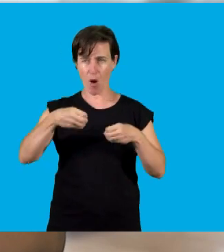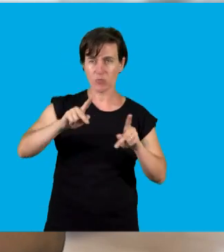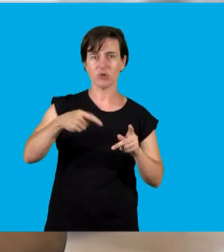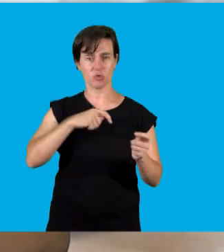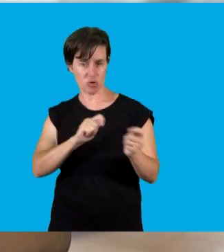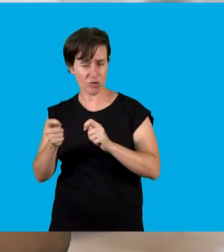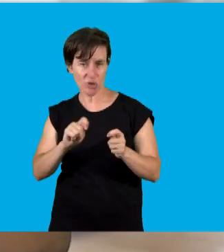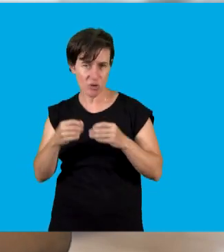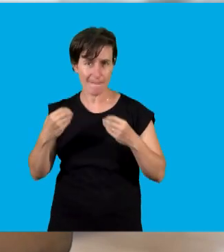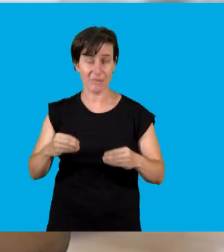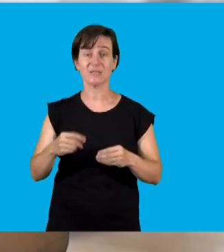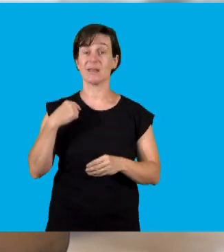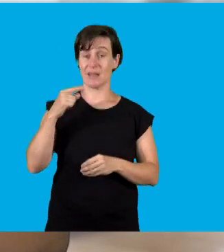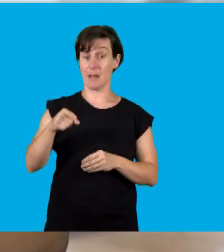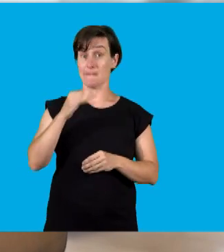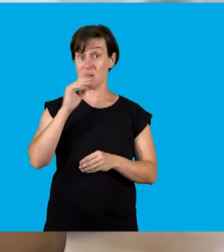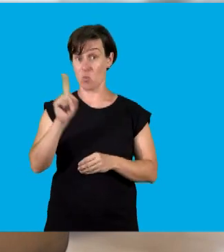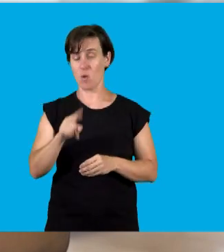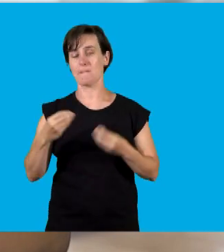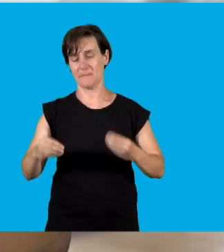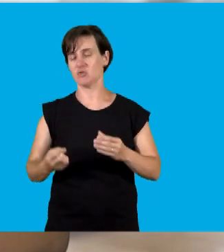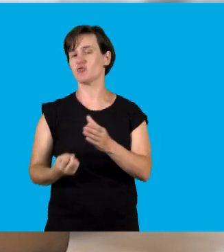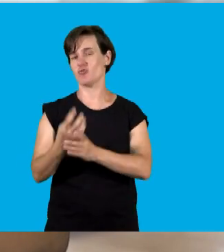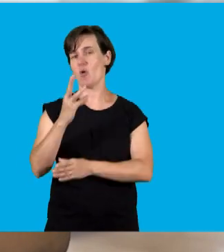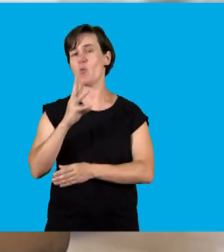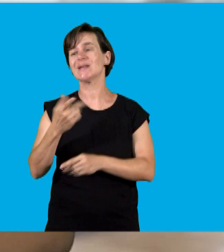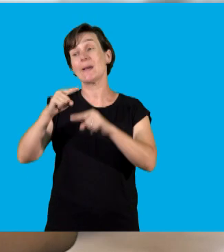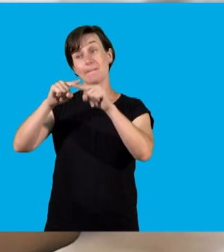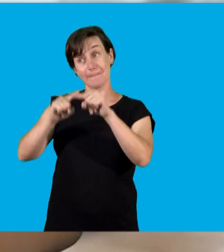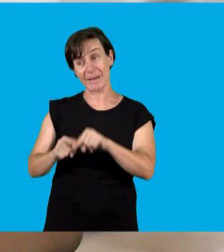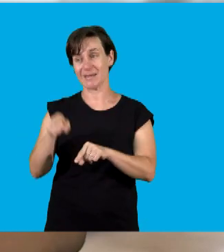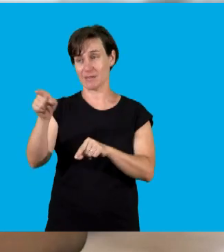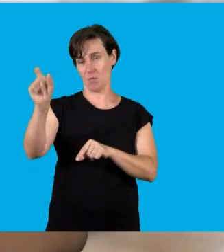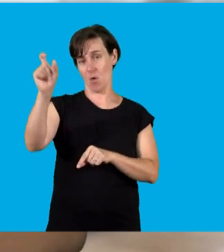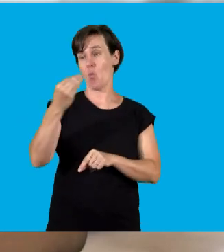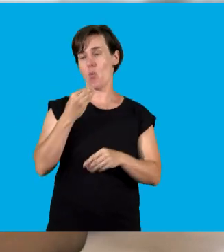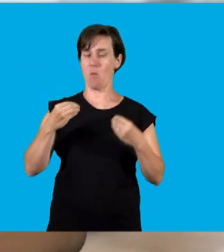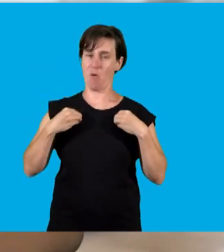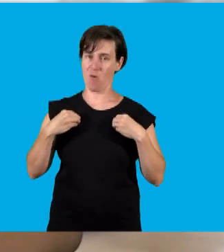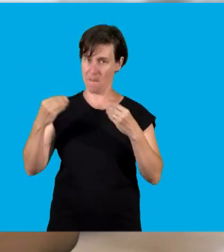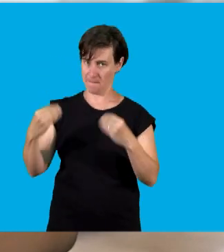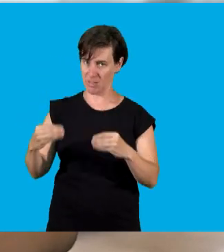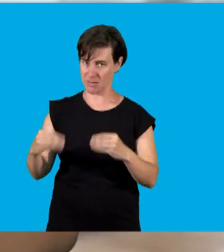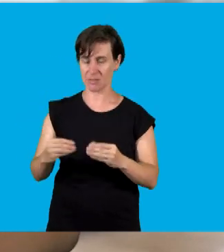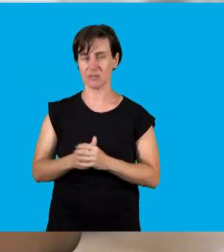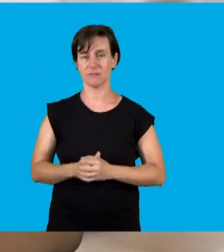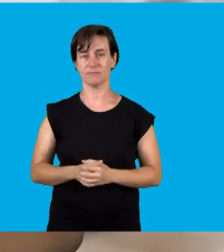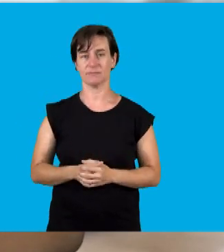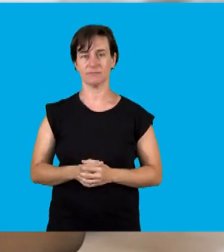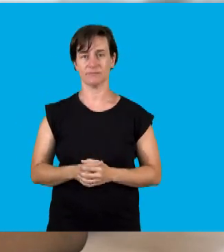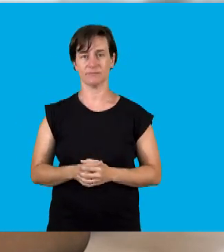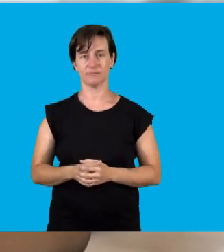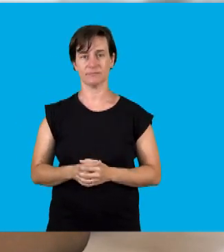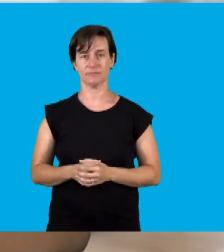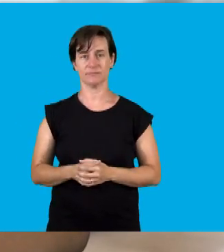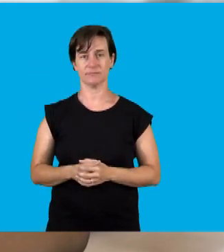opportunity, so they are likely to see their businesses succeed. It all depends on them, so they are responsible for the success and failure